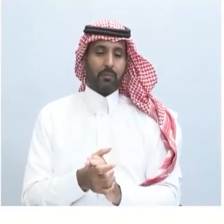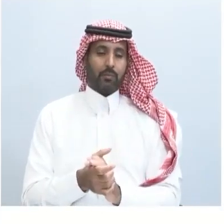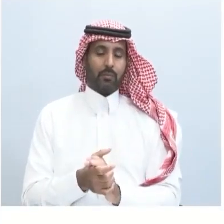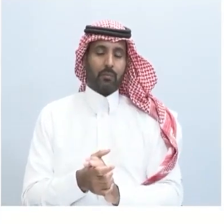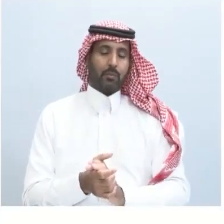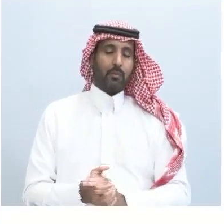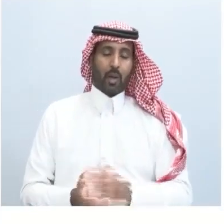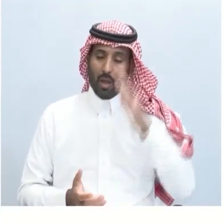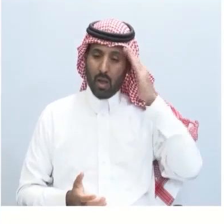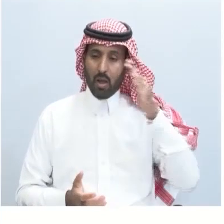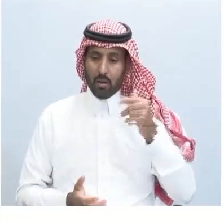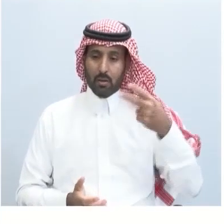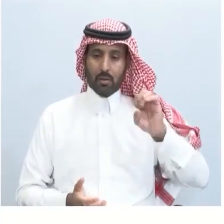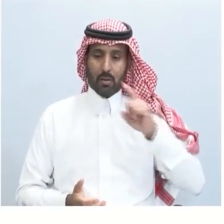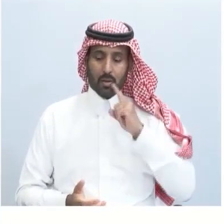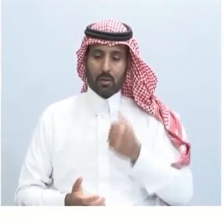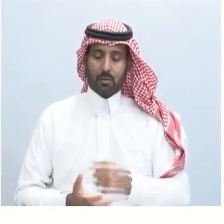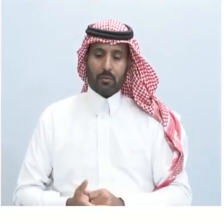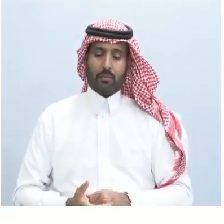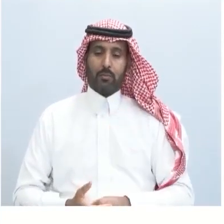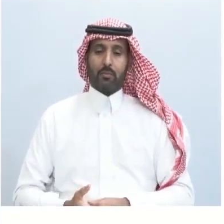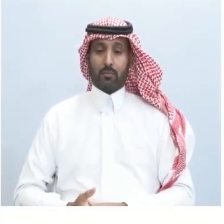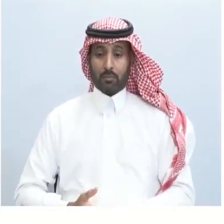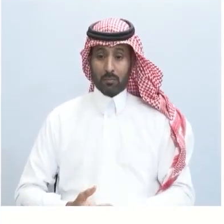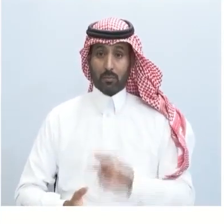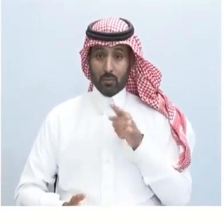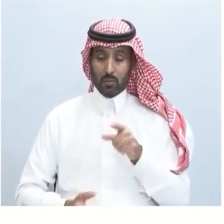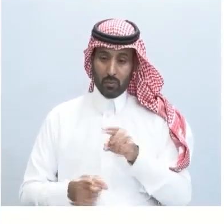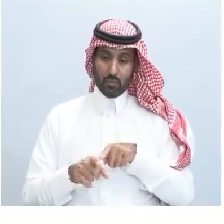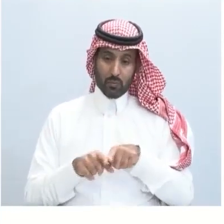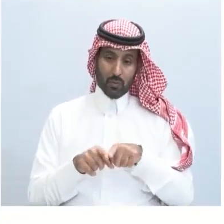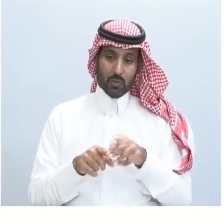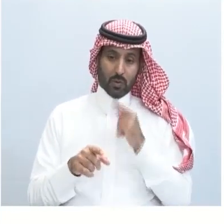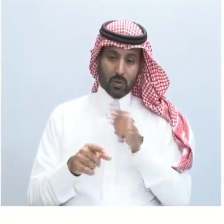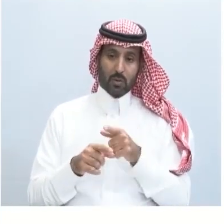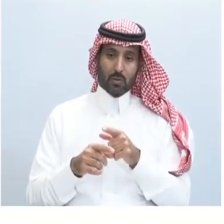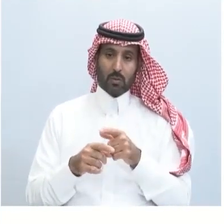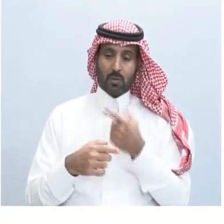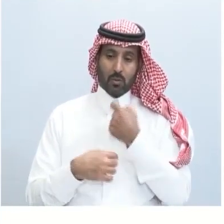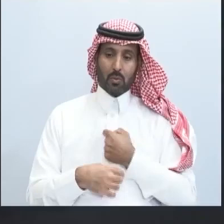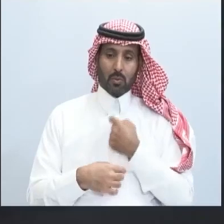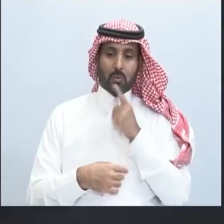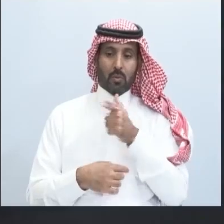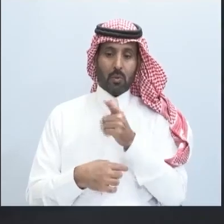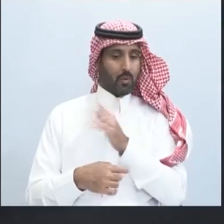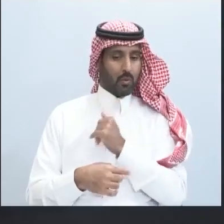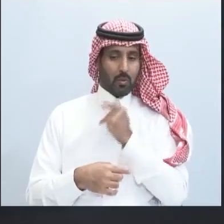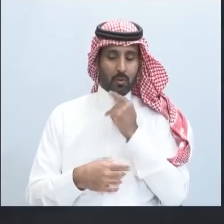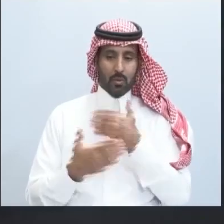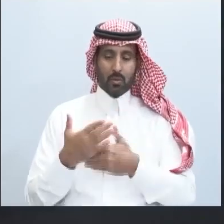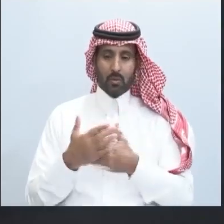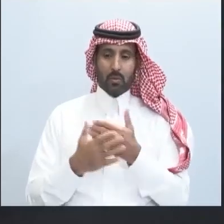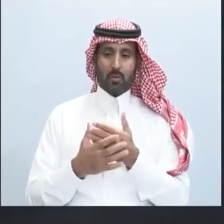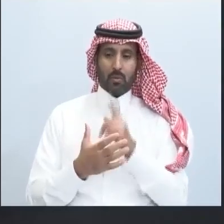manner. Hi, hello, dear. So if he's your friend, don't use formal language. Of course, you'll be using